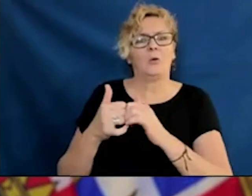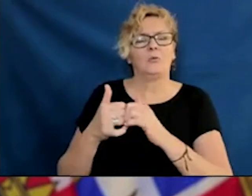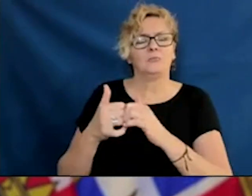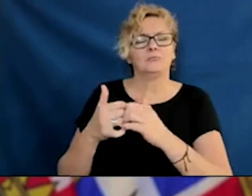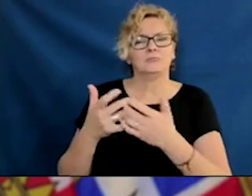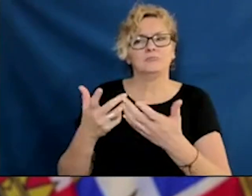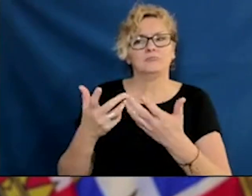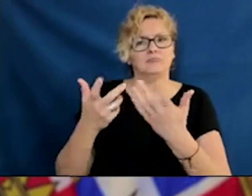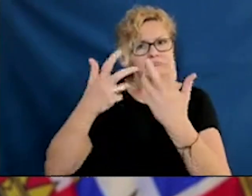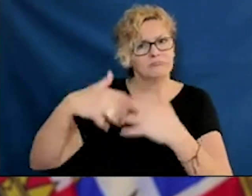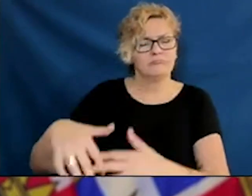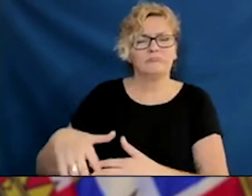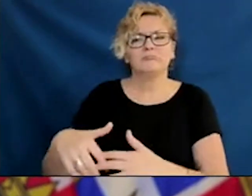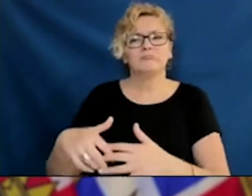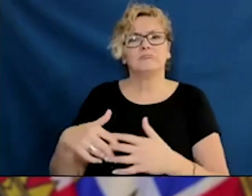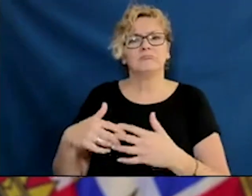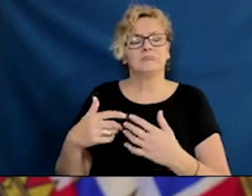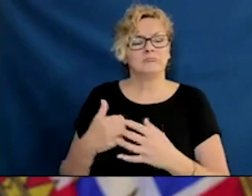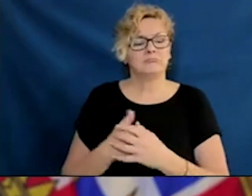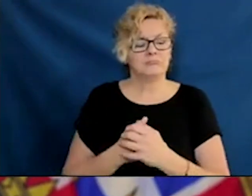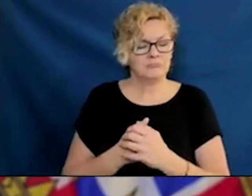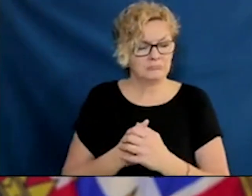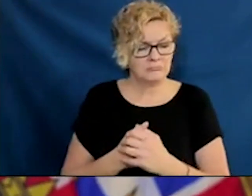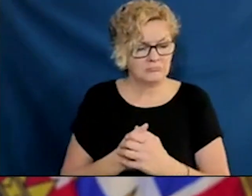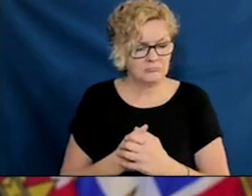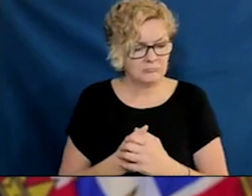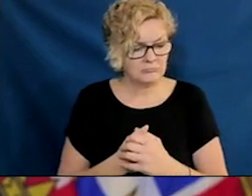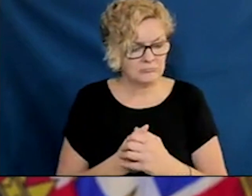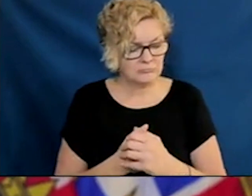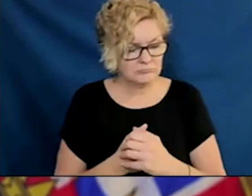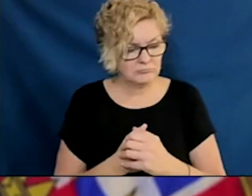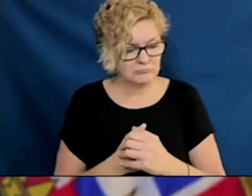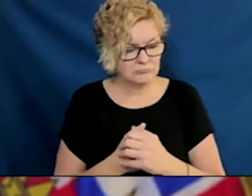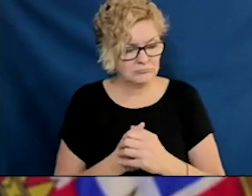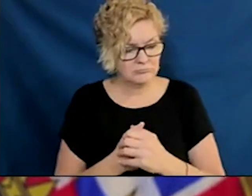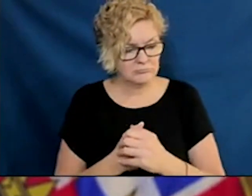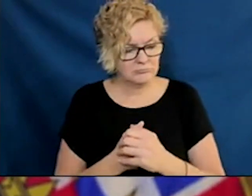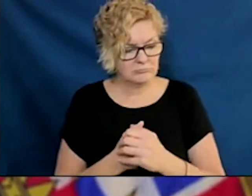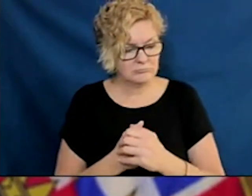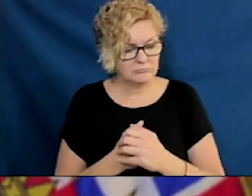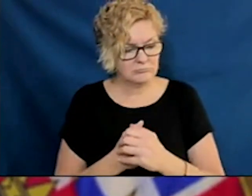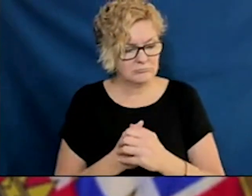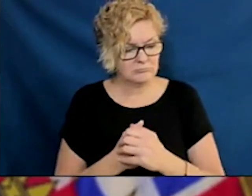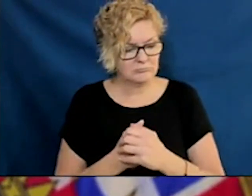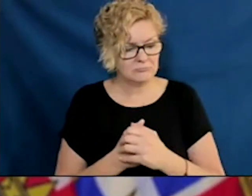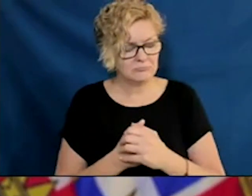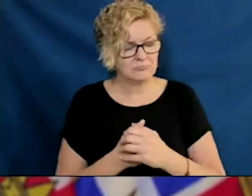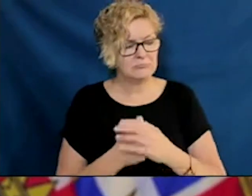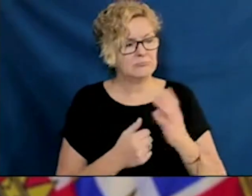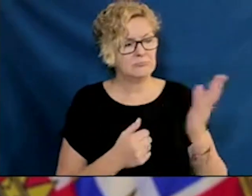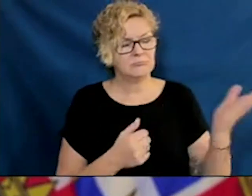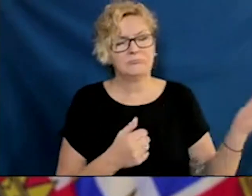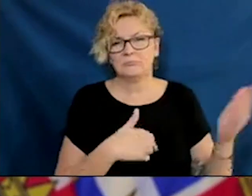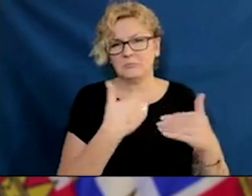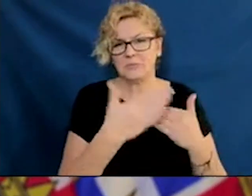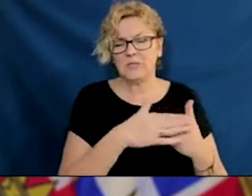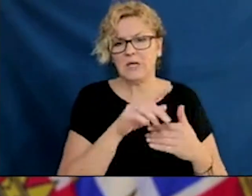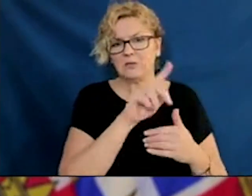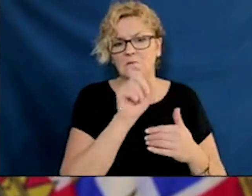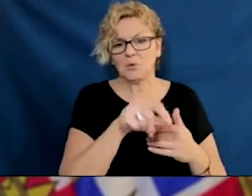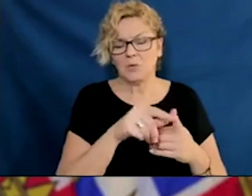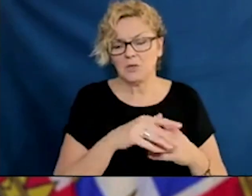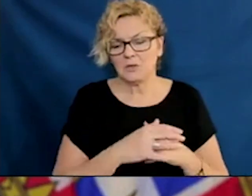possible exposure to one of the variants at a high school in Maple Ridge, do you plan to add more protocols to schools like rapid testing or mandatory